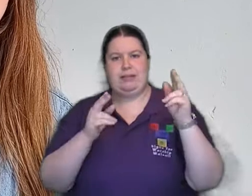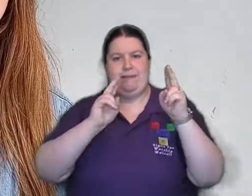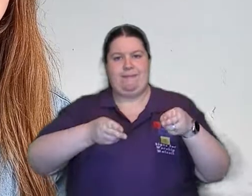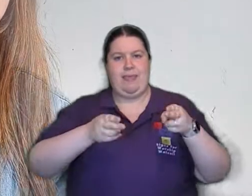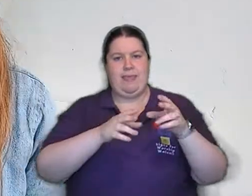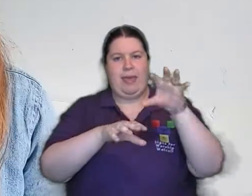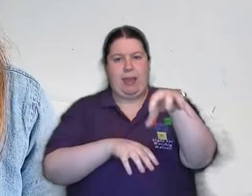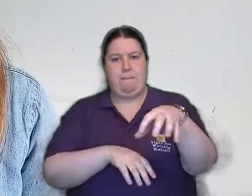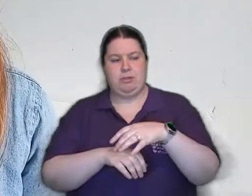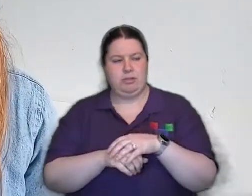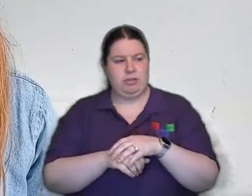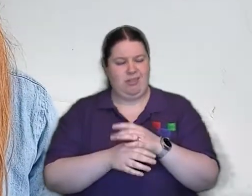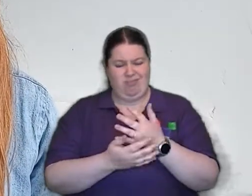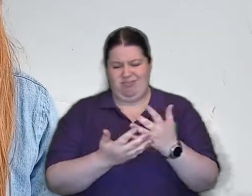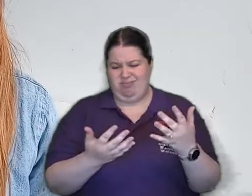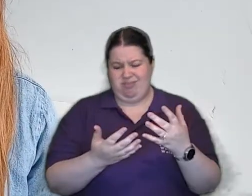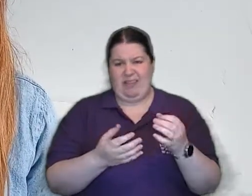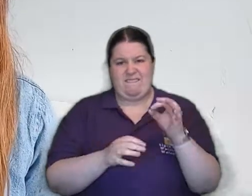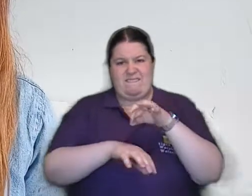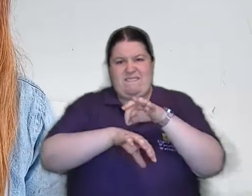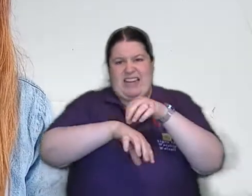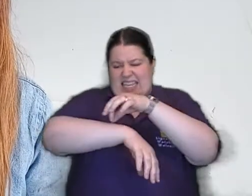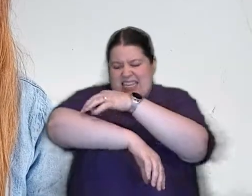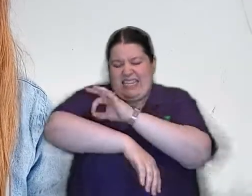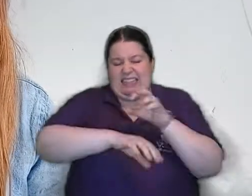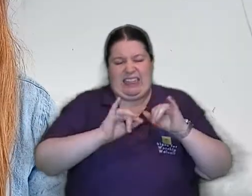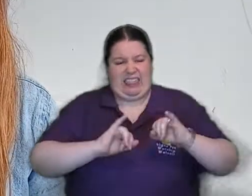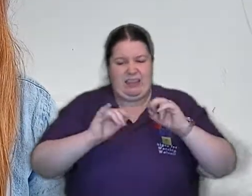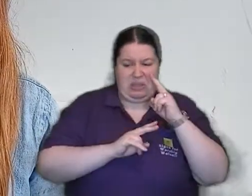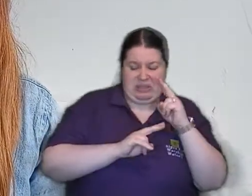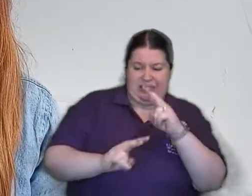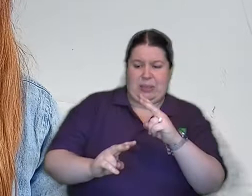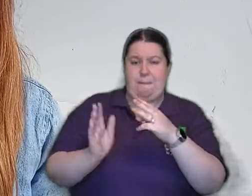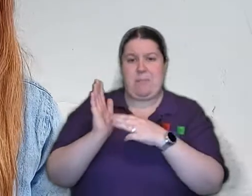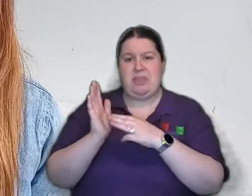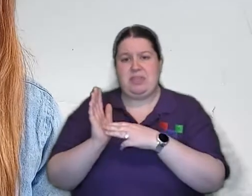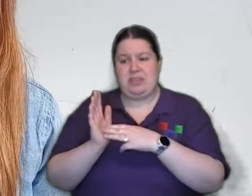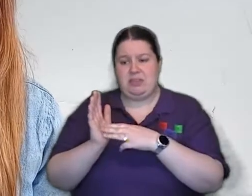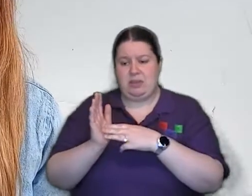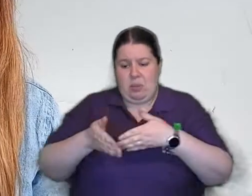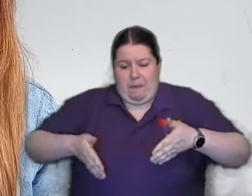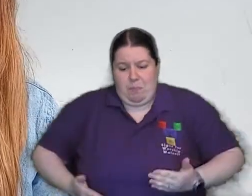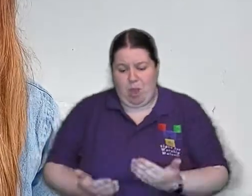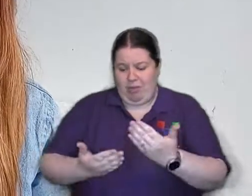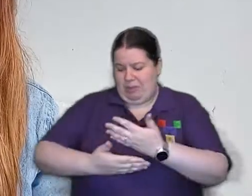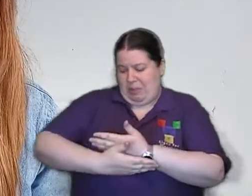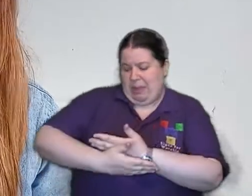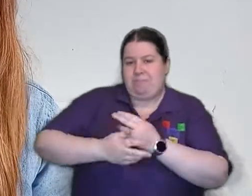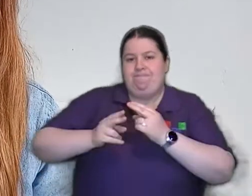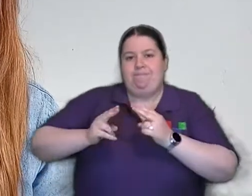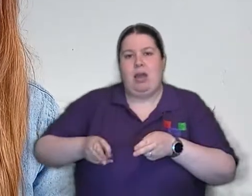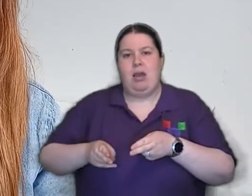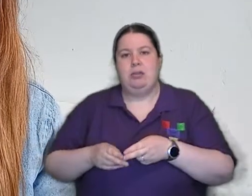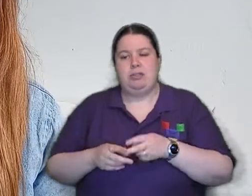in Germany. They were crammed into a barracks infested by fleas. They witnessed mothers losing their babies just